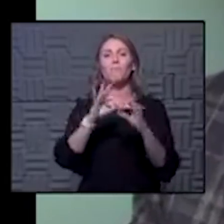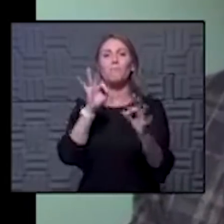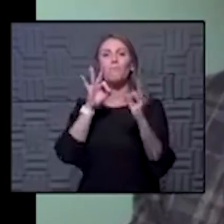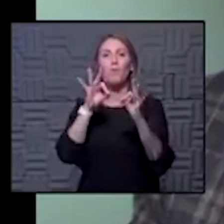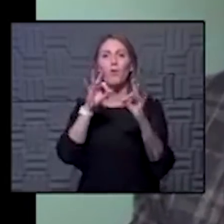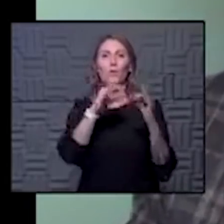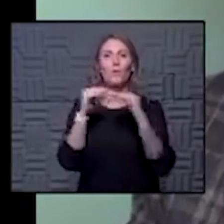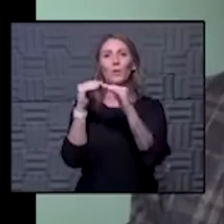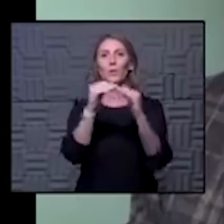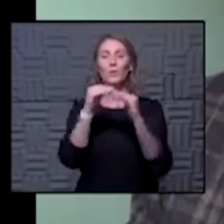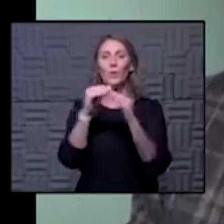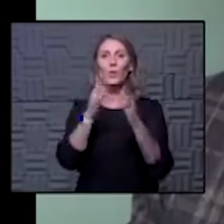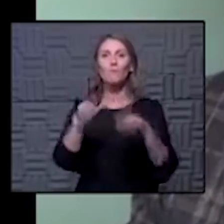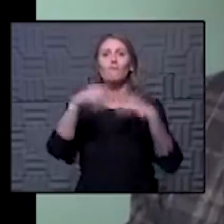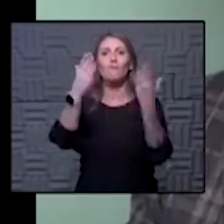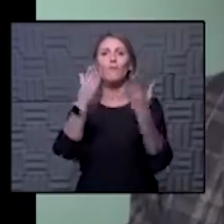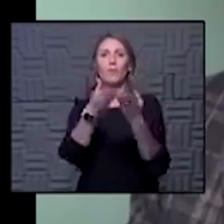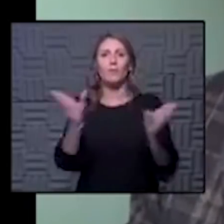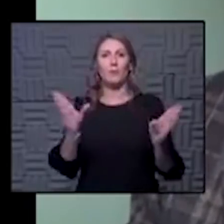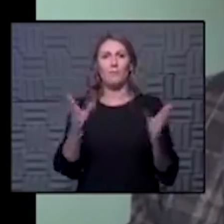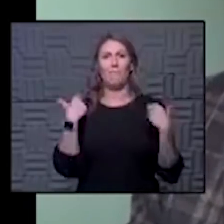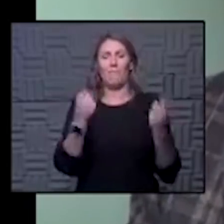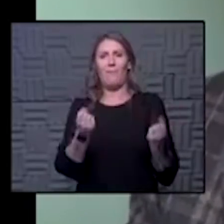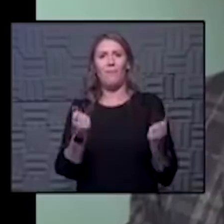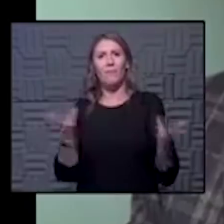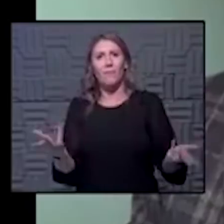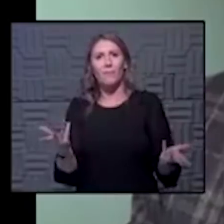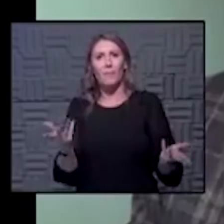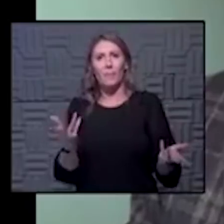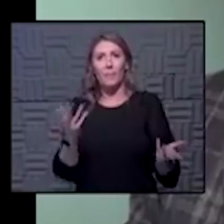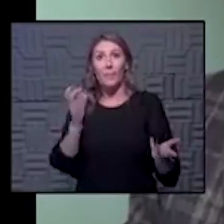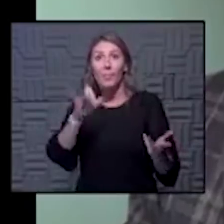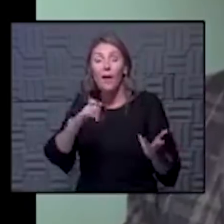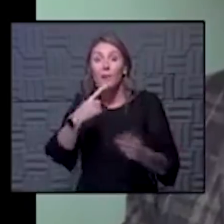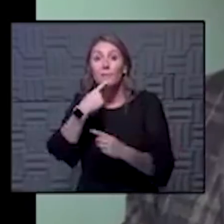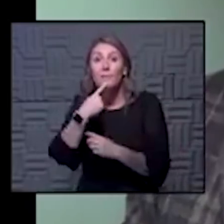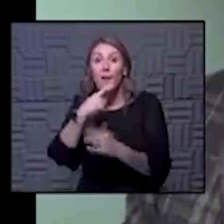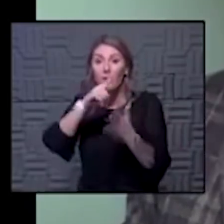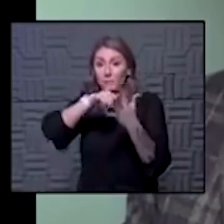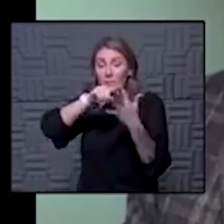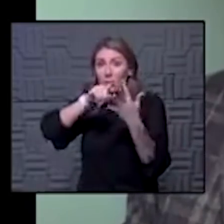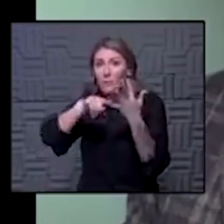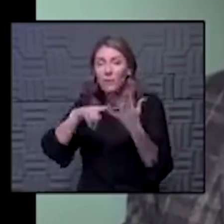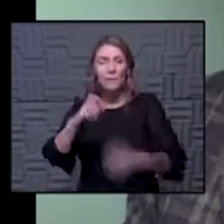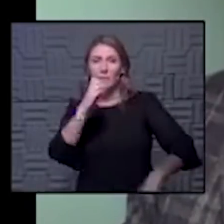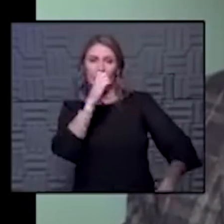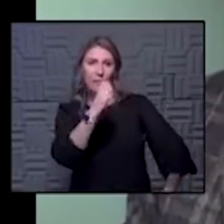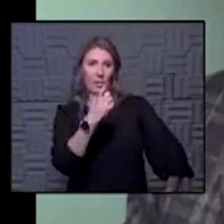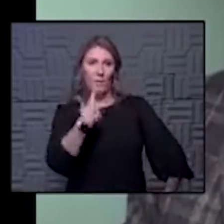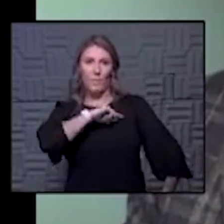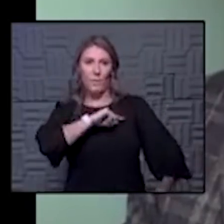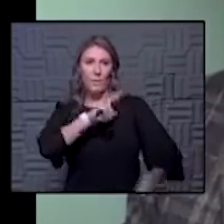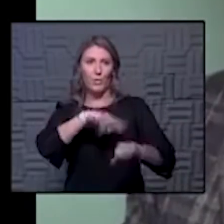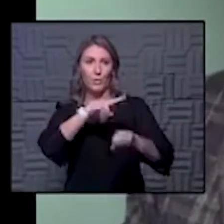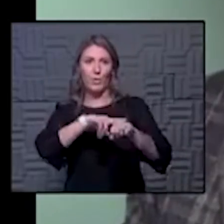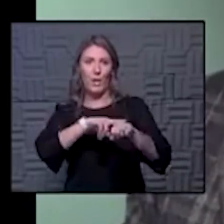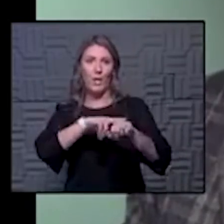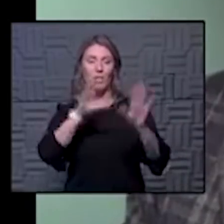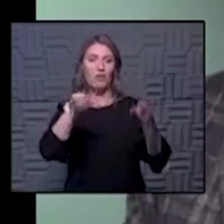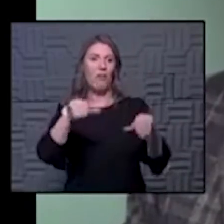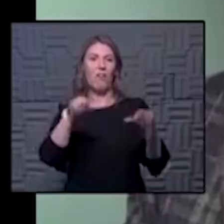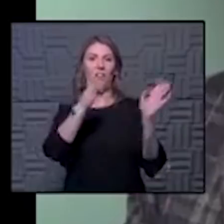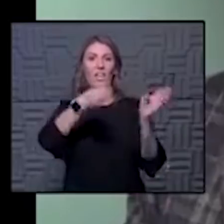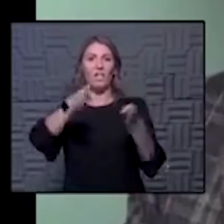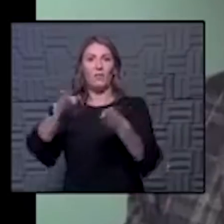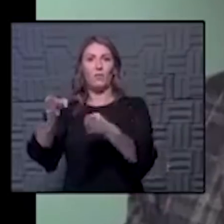defense, promote the general welfare. I mean, those things say not that we are a nation that is a collection of